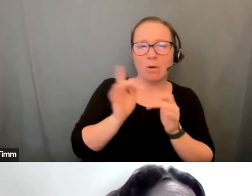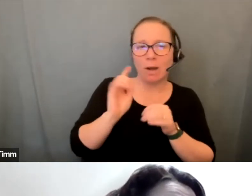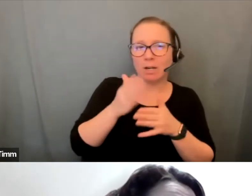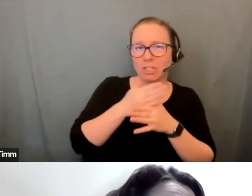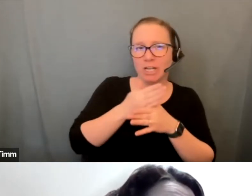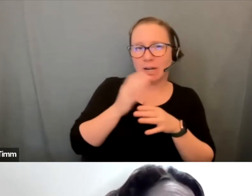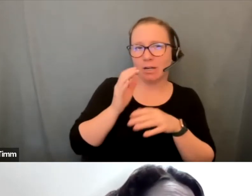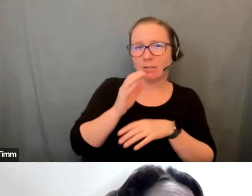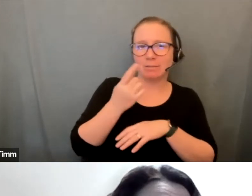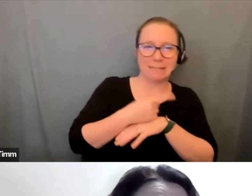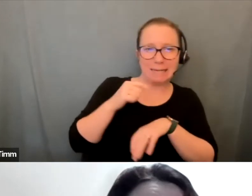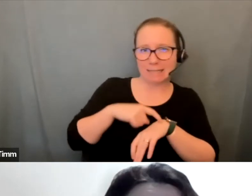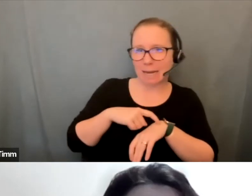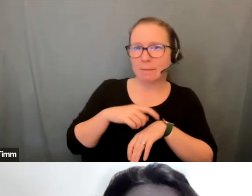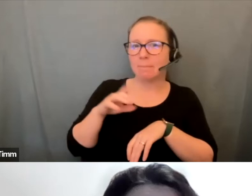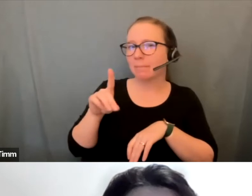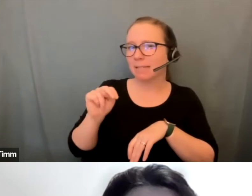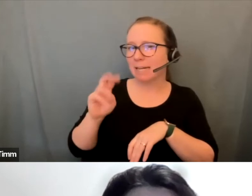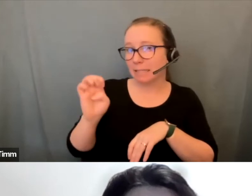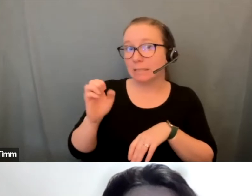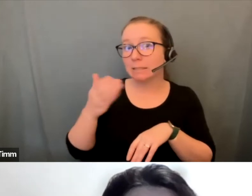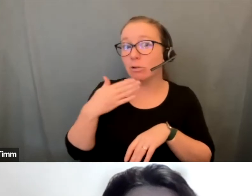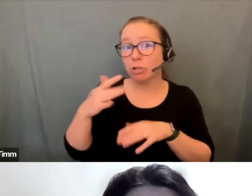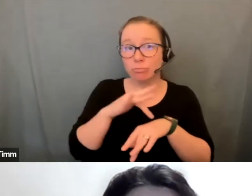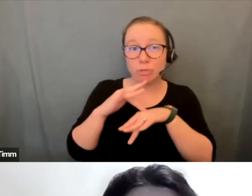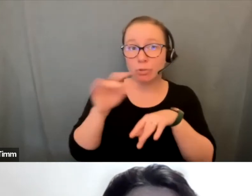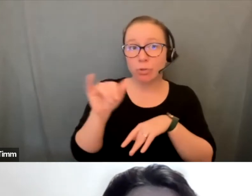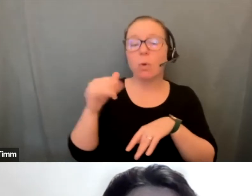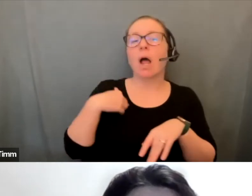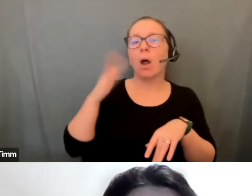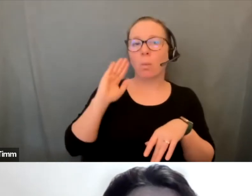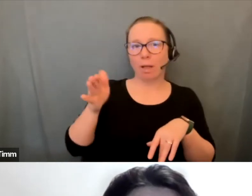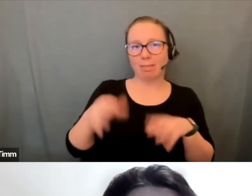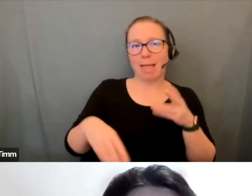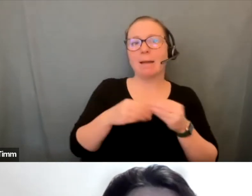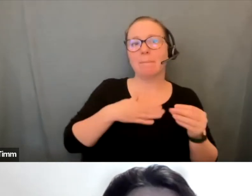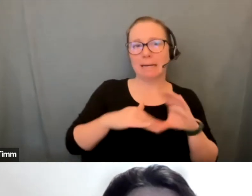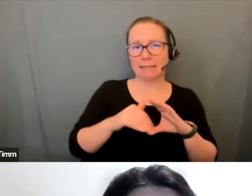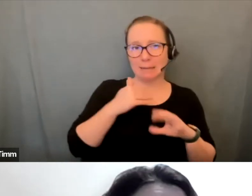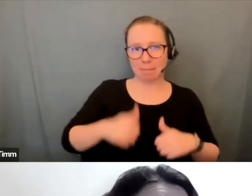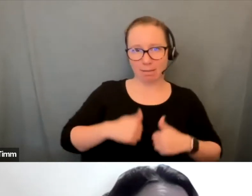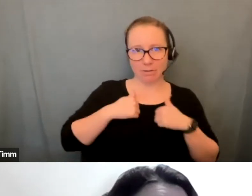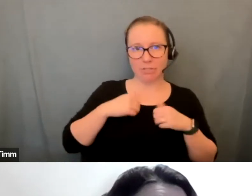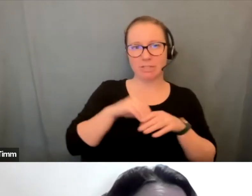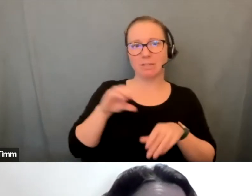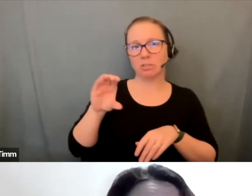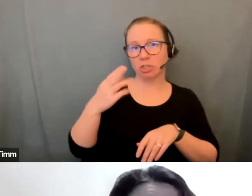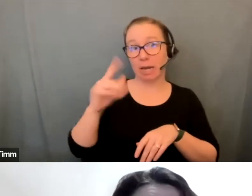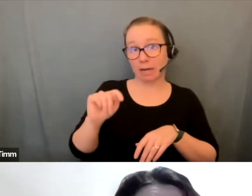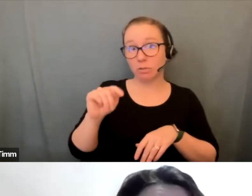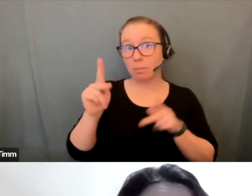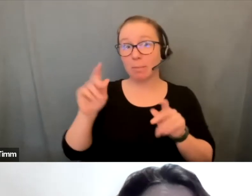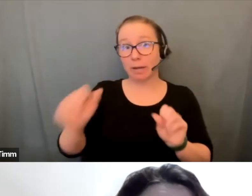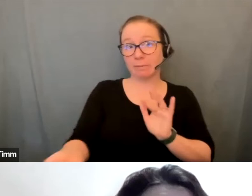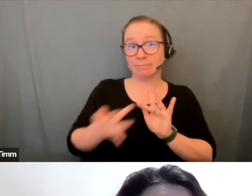also be another good resource locally. So I'll put my email again in the chat. So folks can email me if they're just curious about